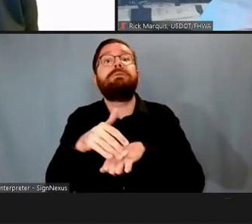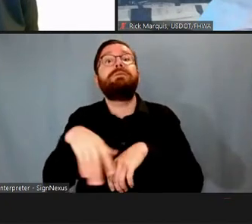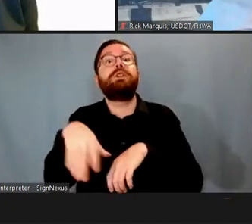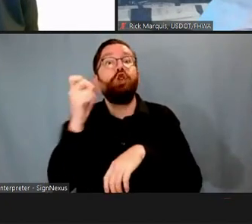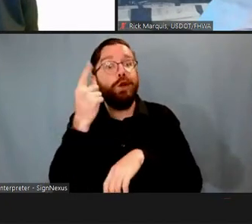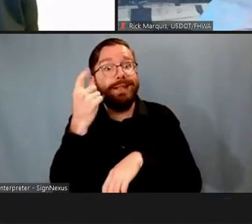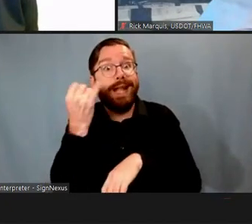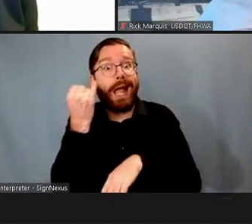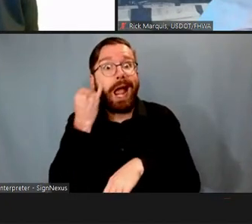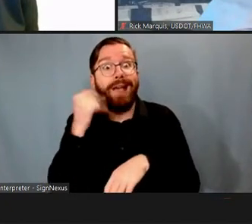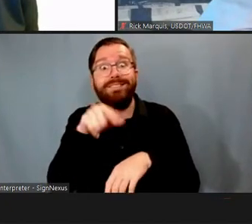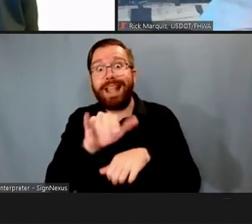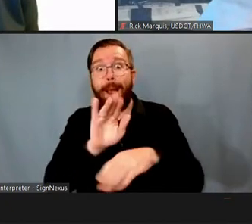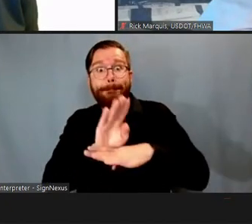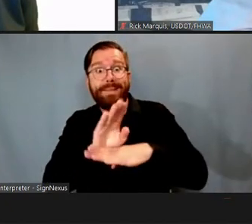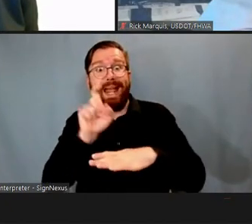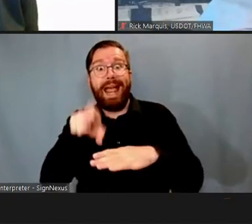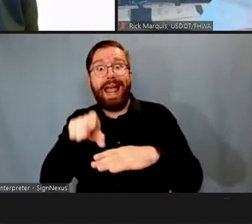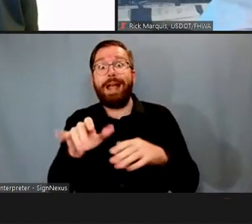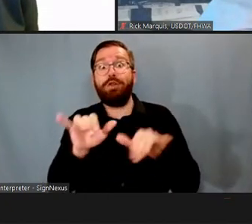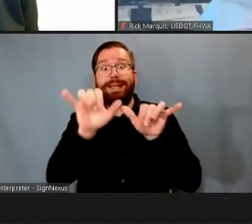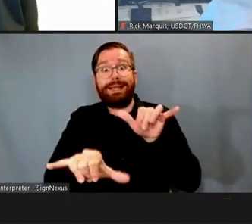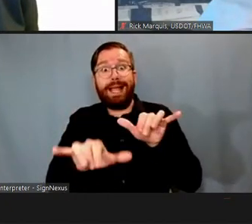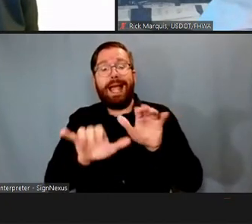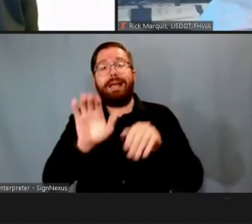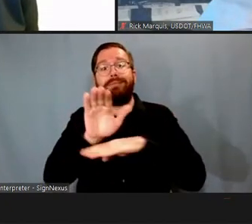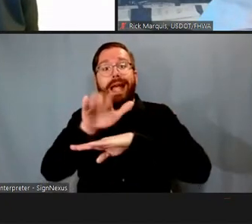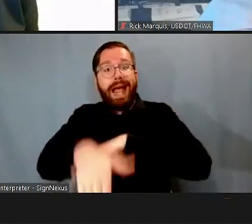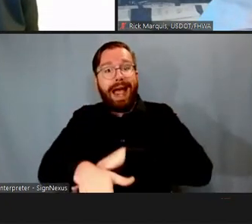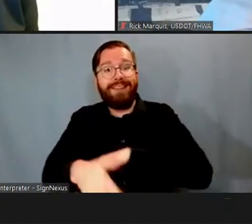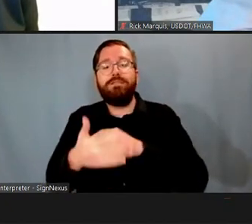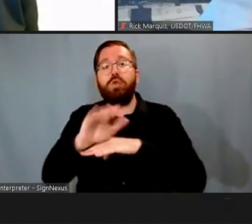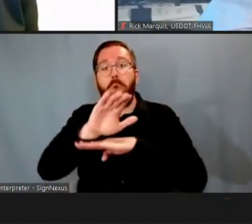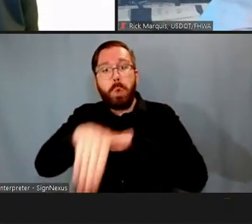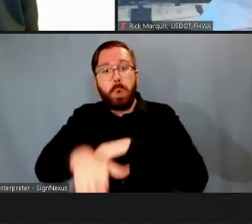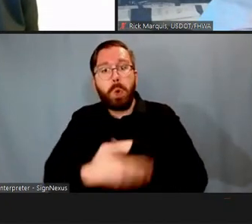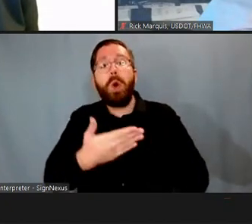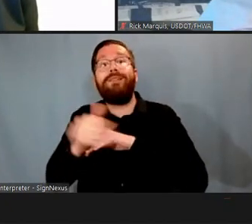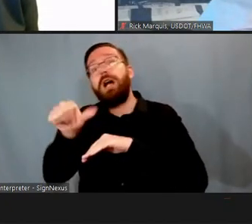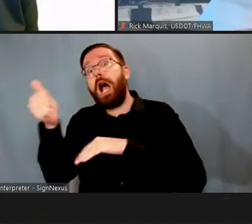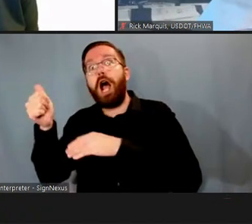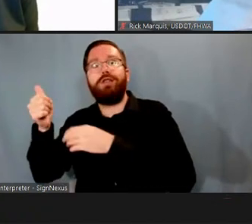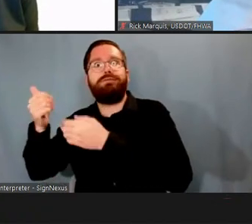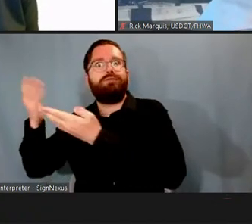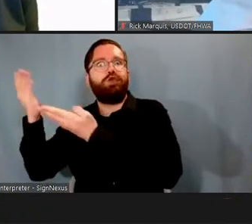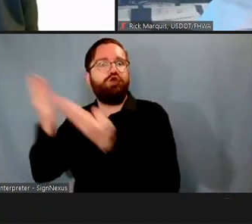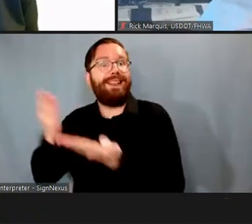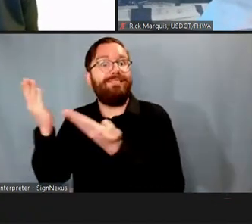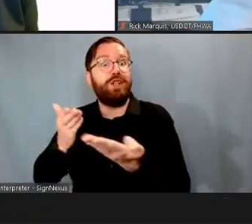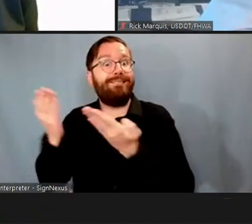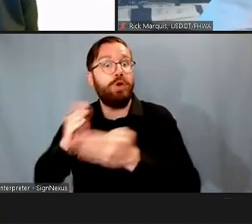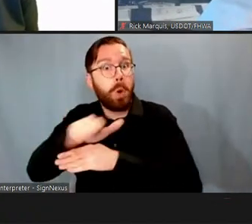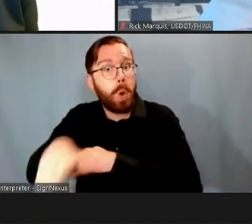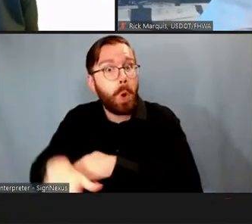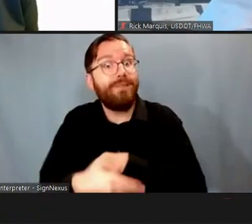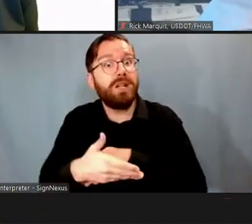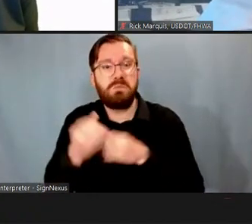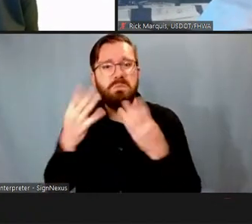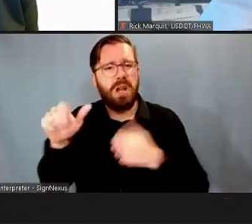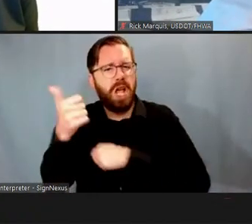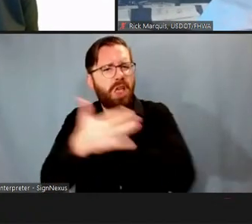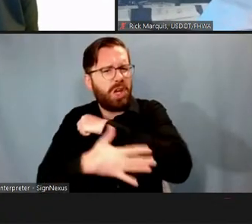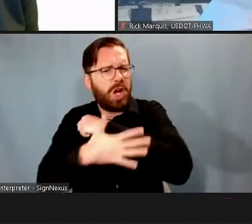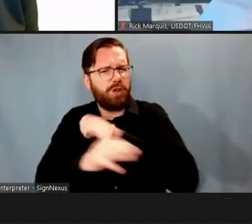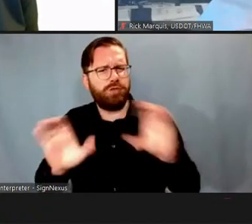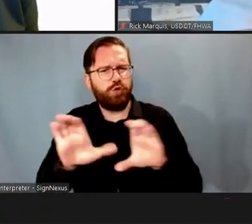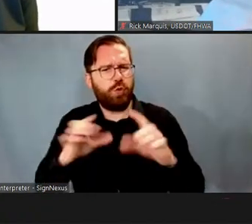deliveries overnight as they do in actually other countries and finally if the plan is to fix the